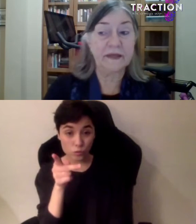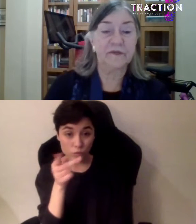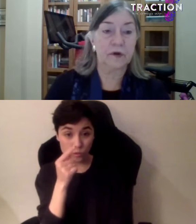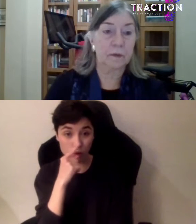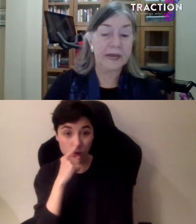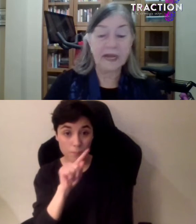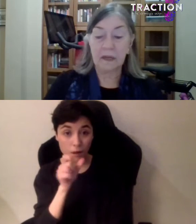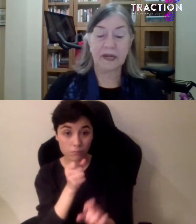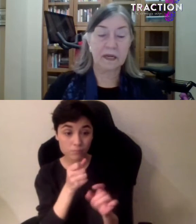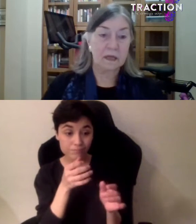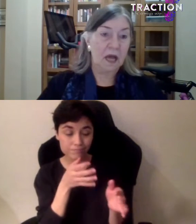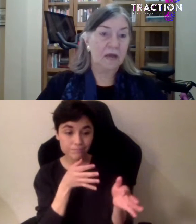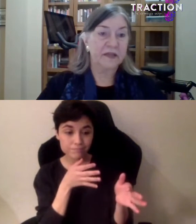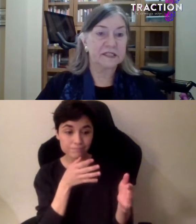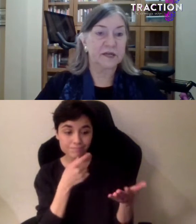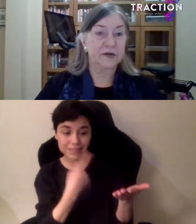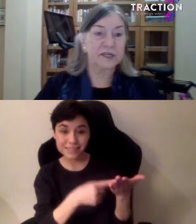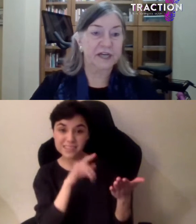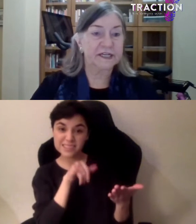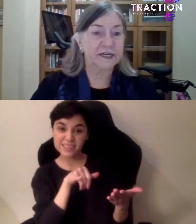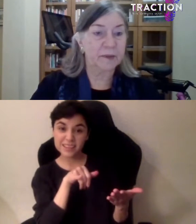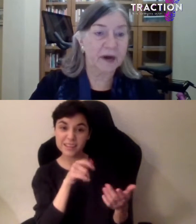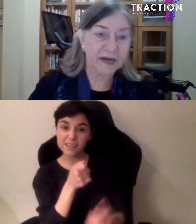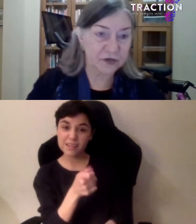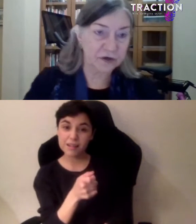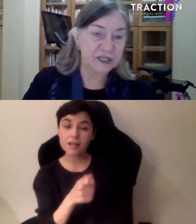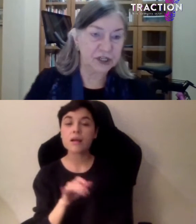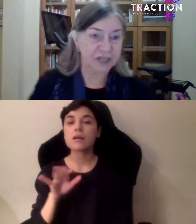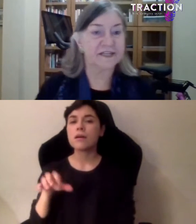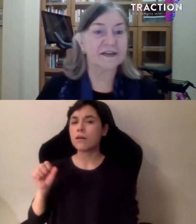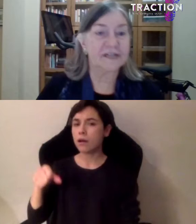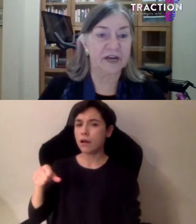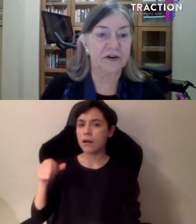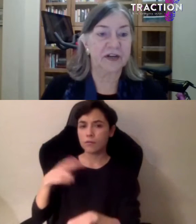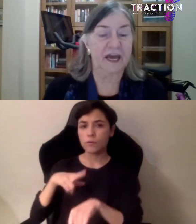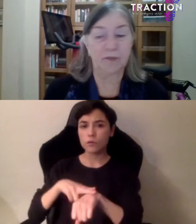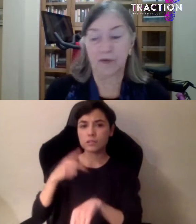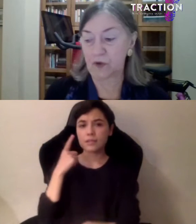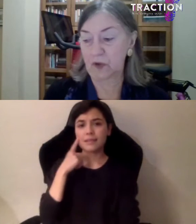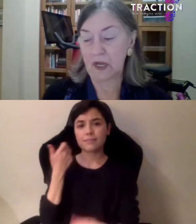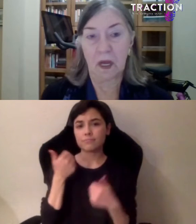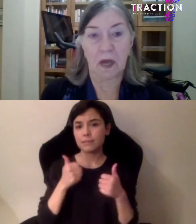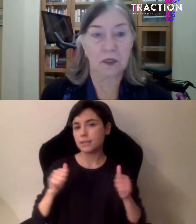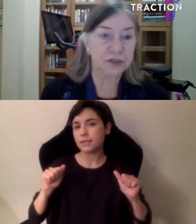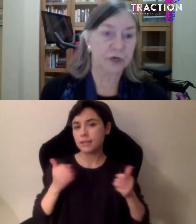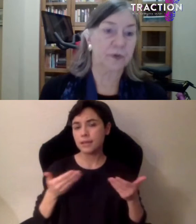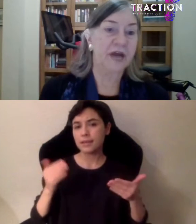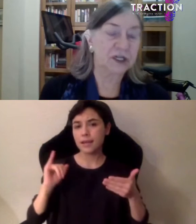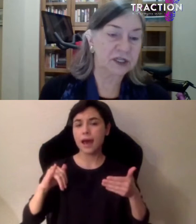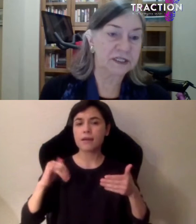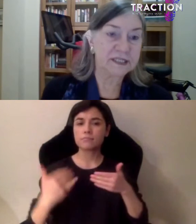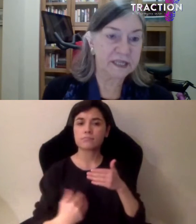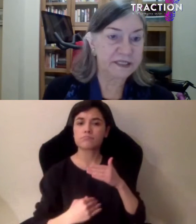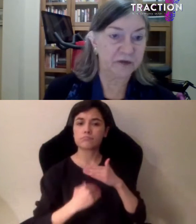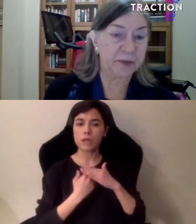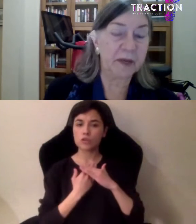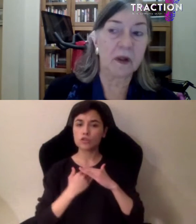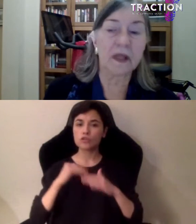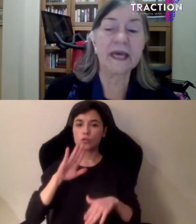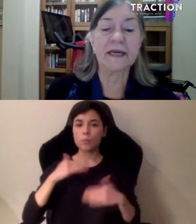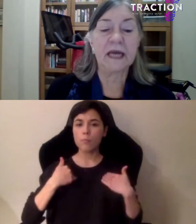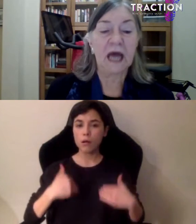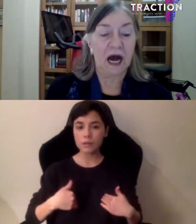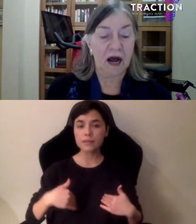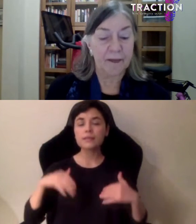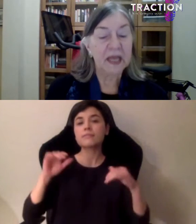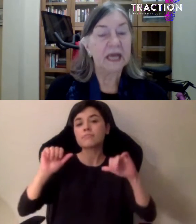Sure. Well, I think for many things that are injected into bodies or ingested, et cetera, can provoke allergic reactions in sensitive